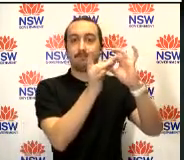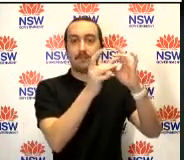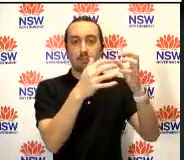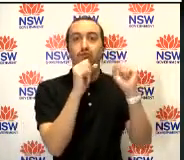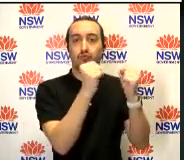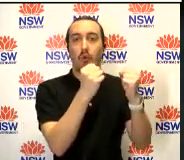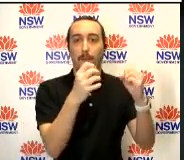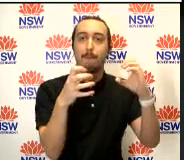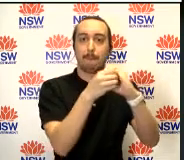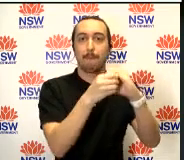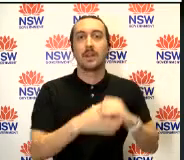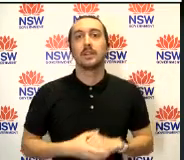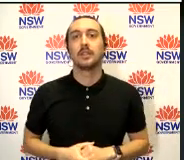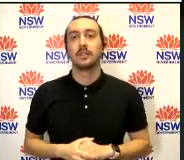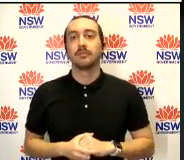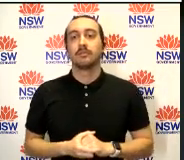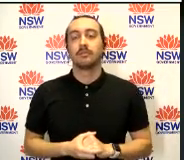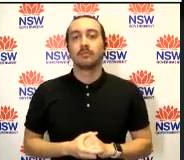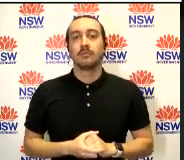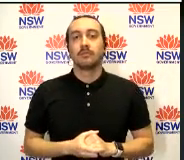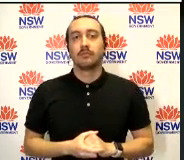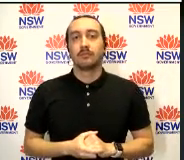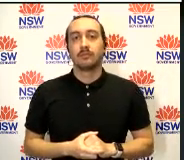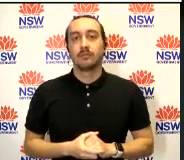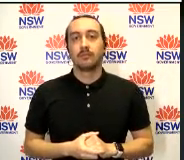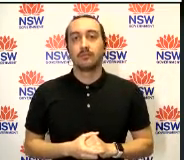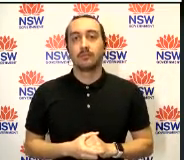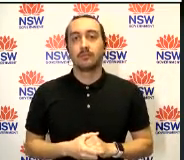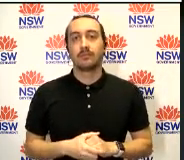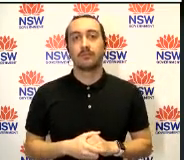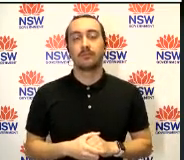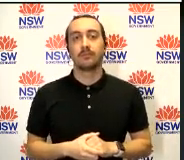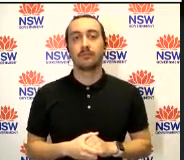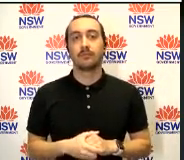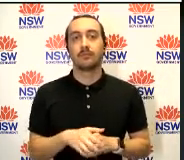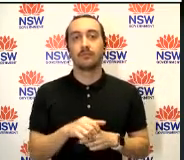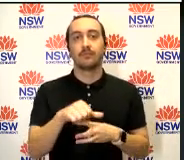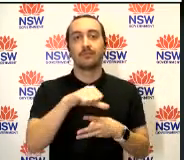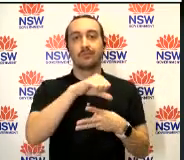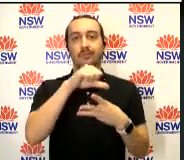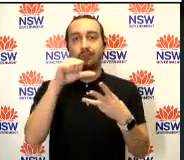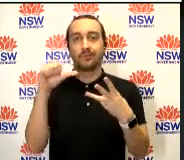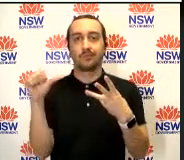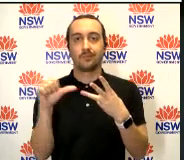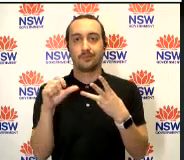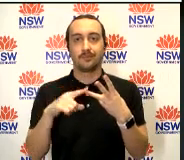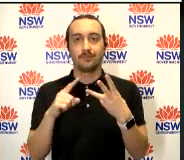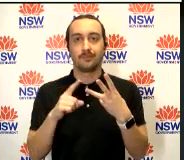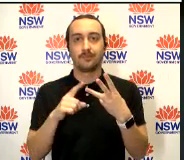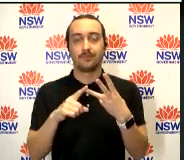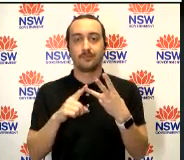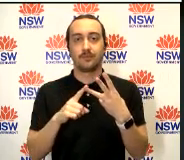The last order of control prescribed in the regulation to manage the risk of falls is the use of a fall arrest system,